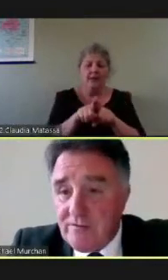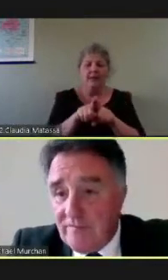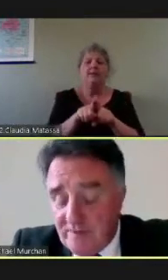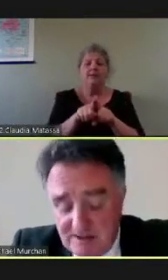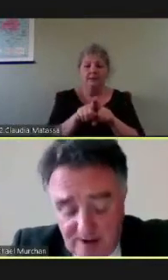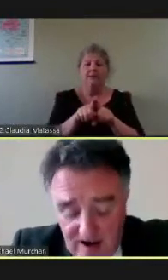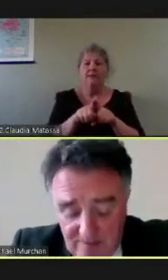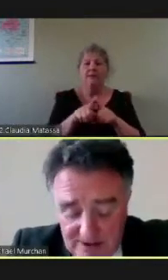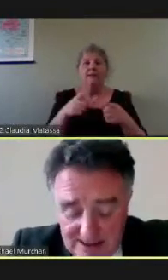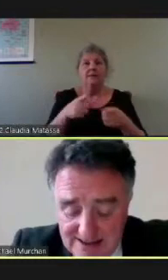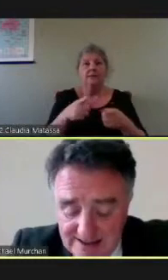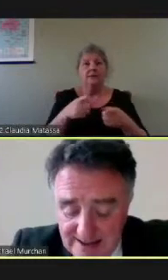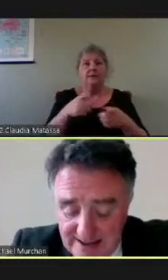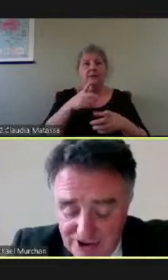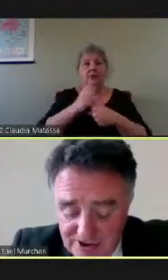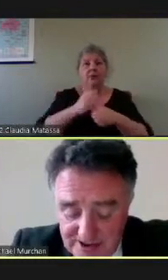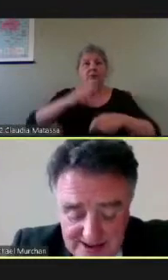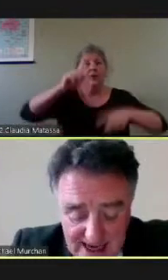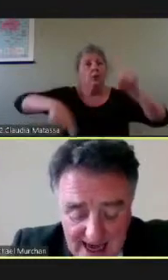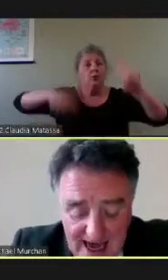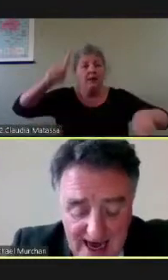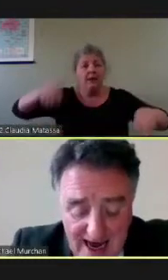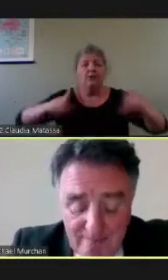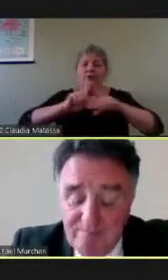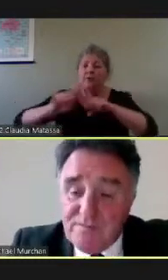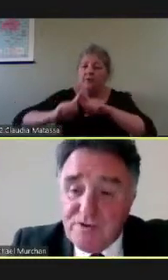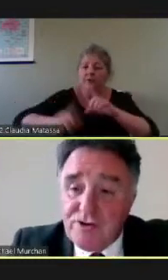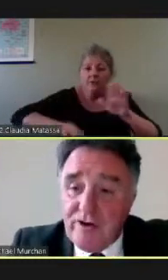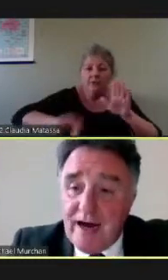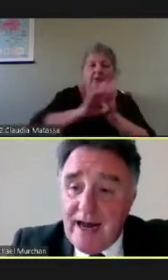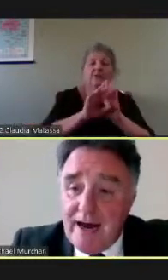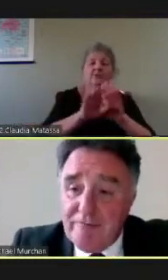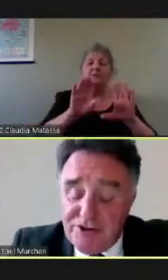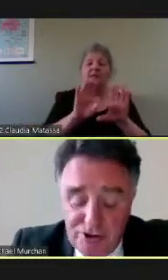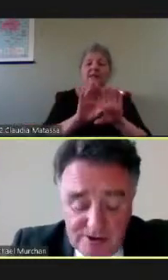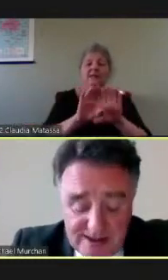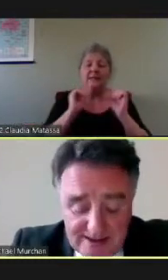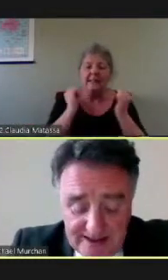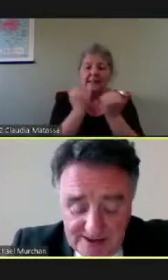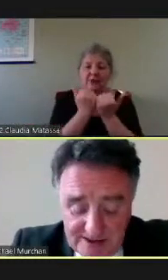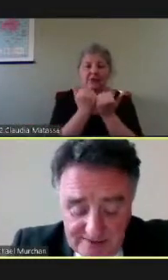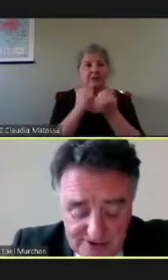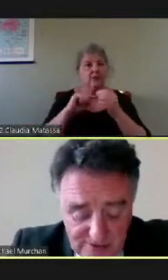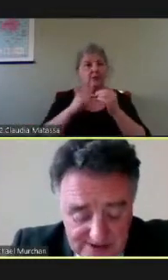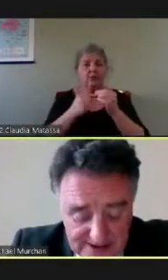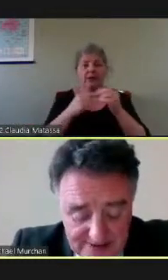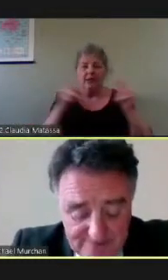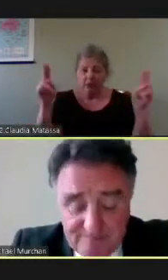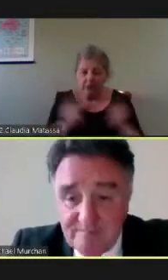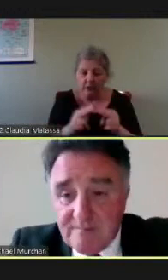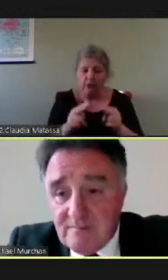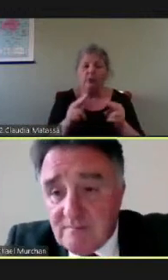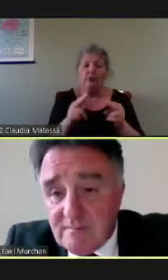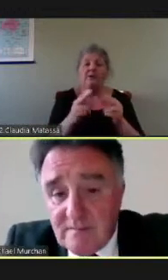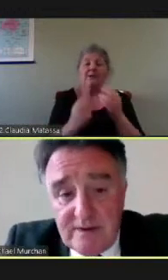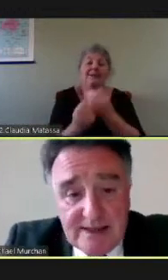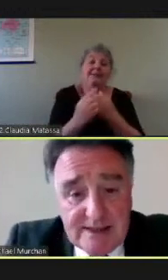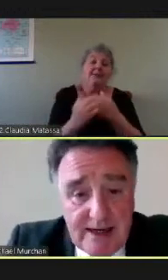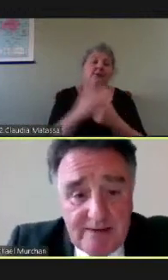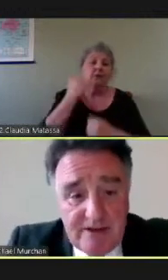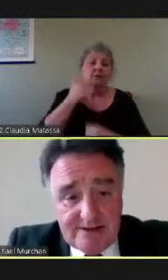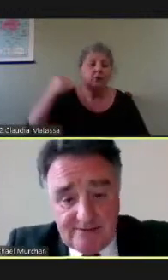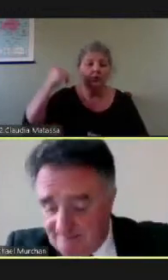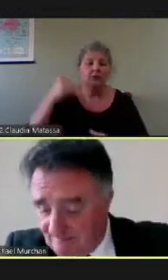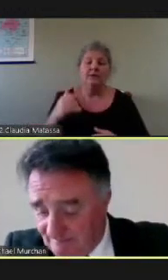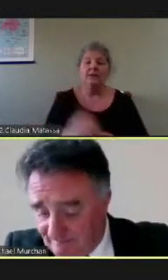a range of government departments and state agencies to try and reduce the incidence of suicide.